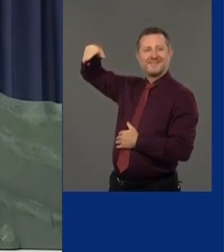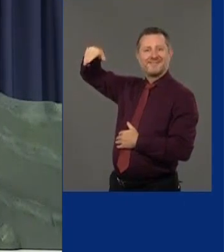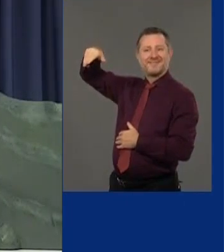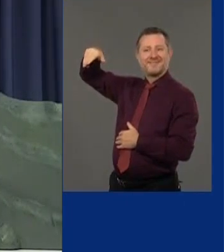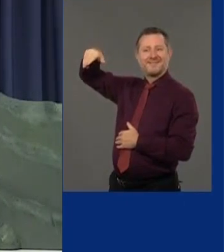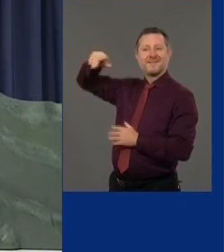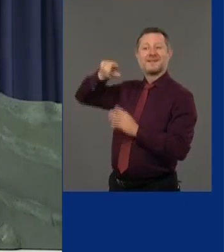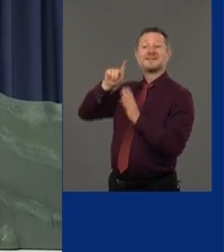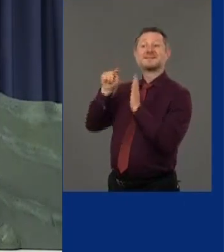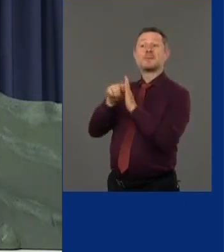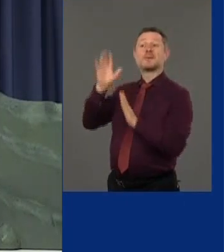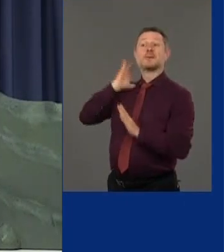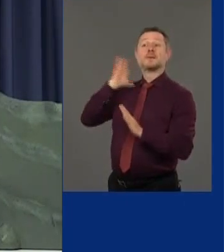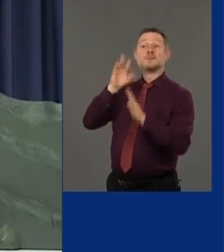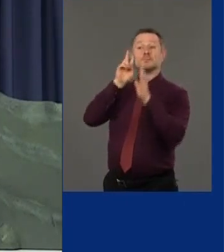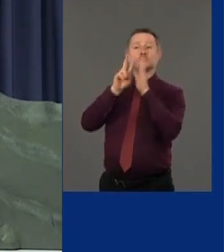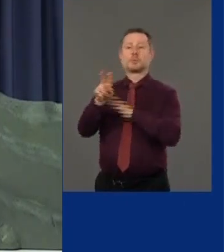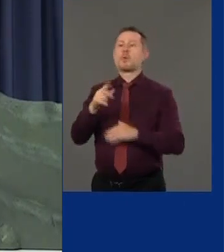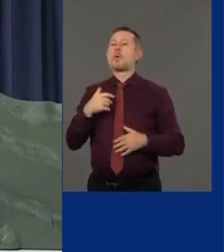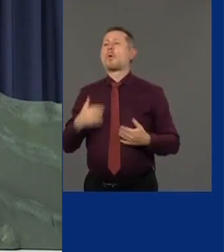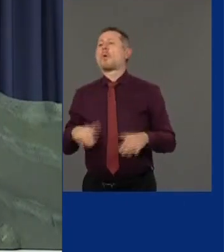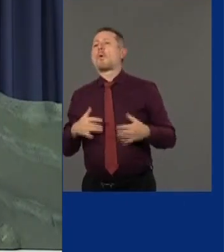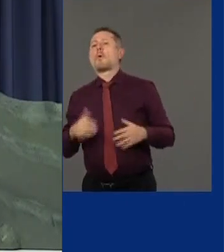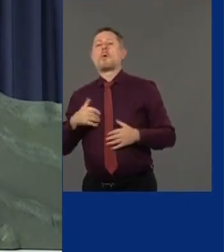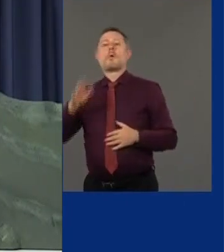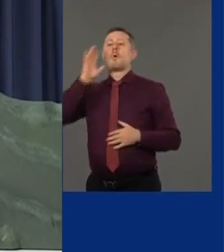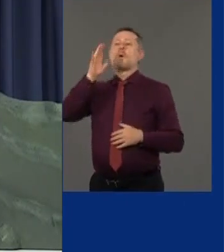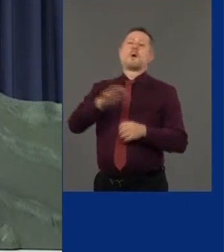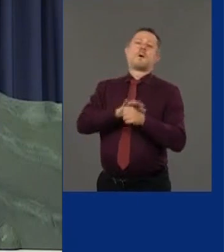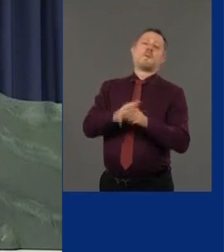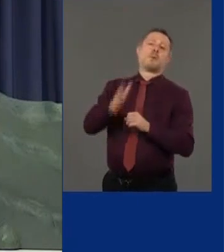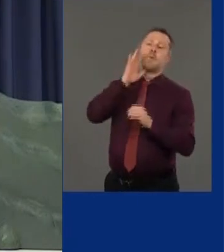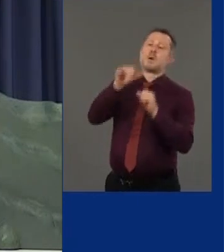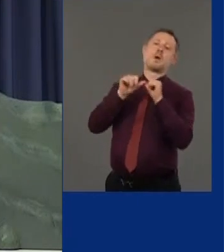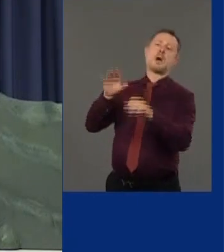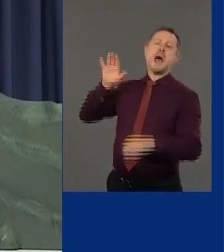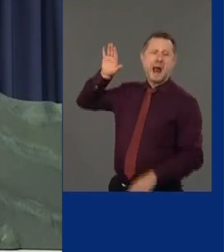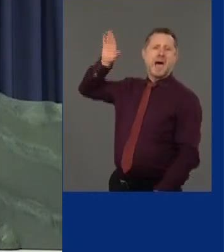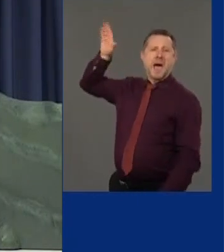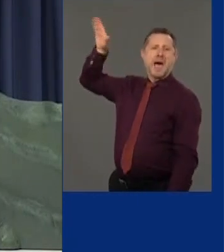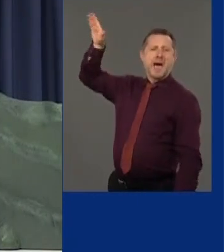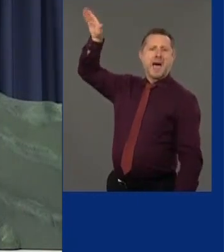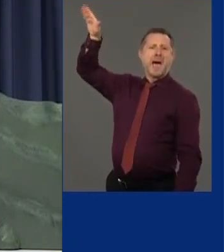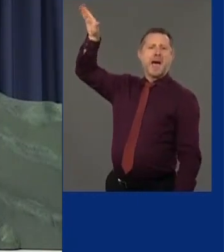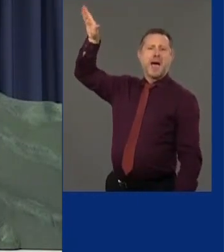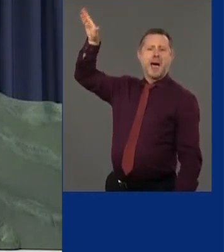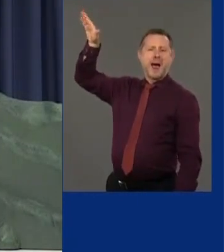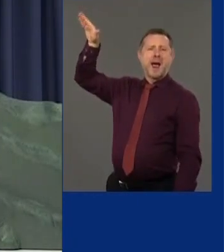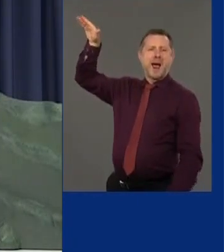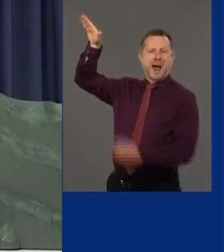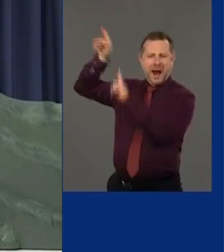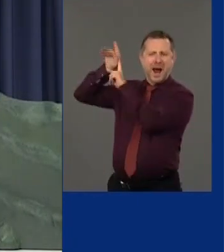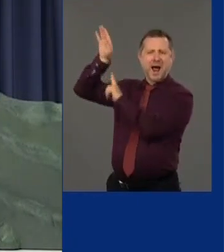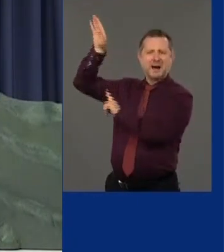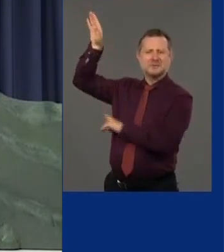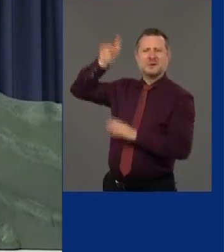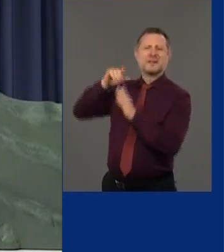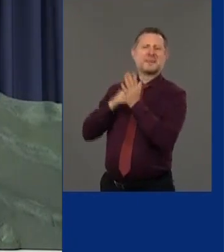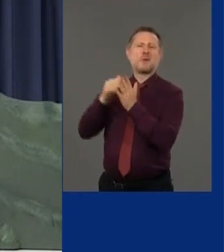all projected that this spike would continue killing tens of